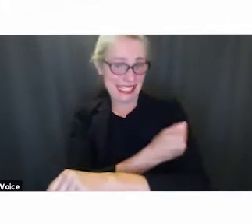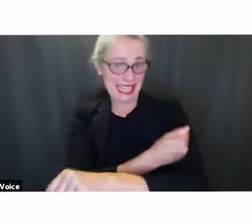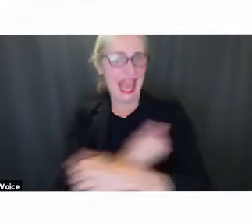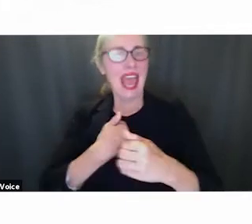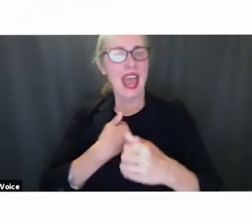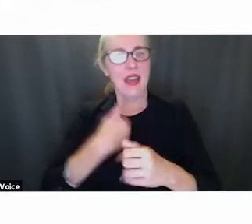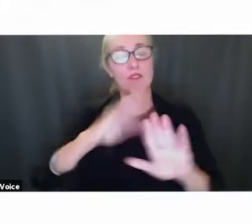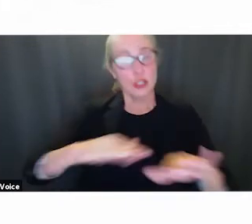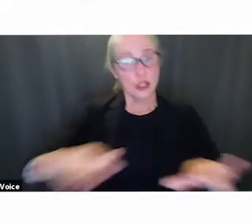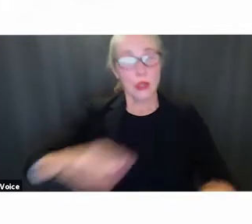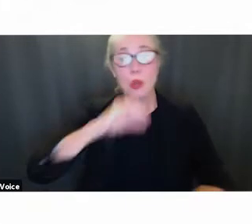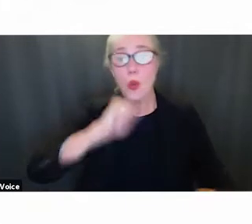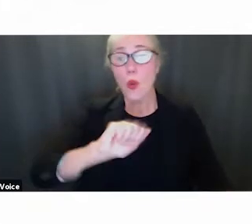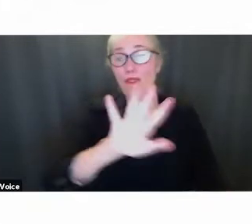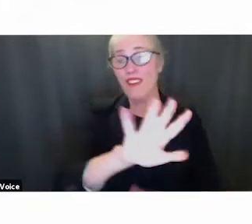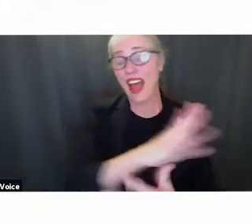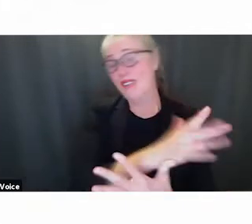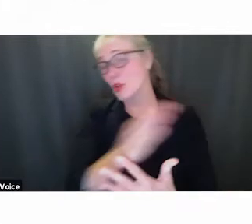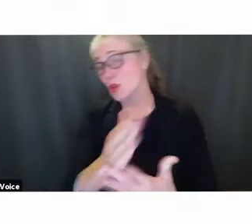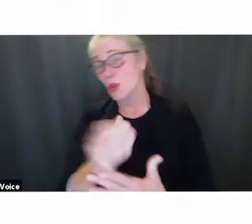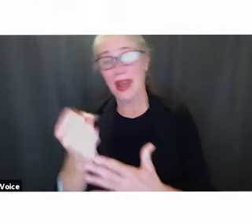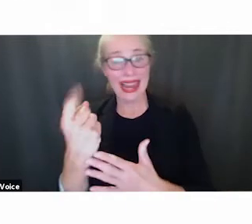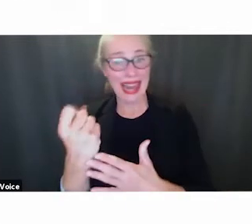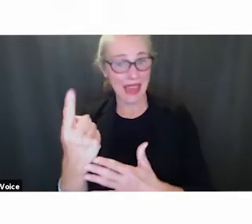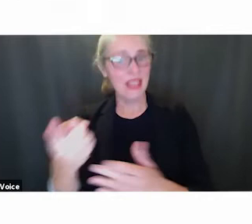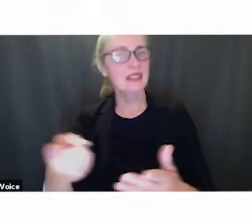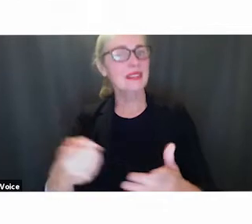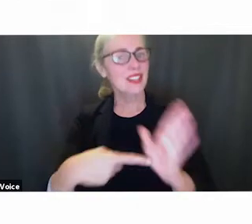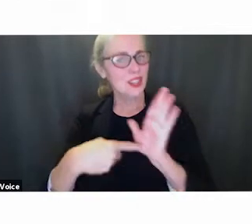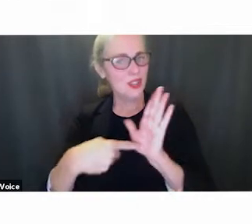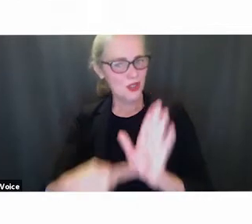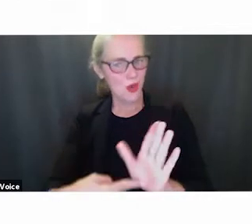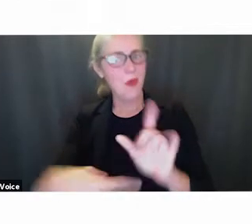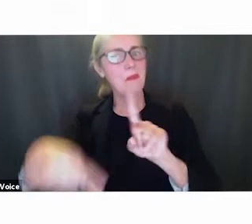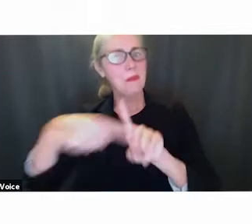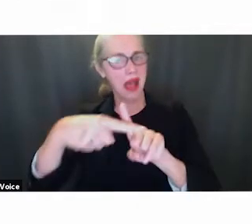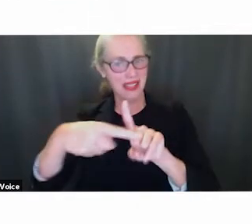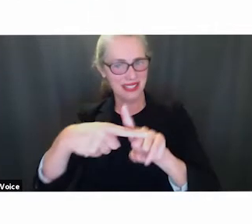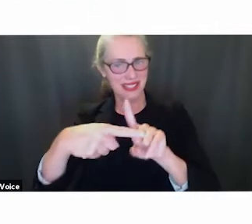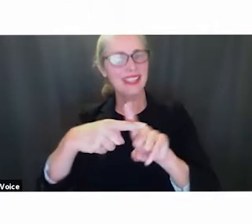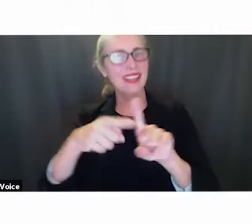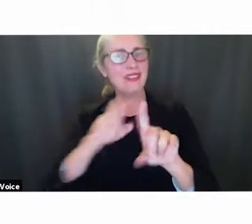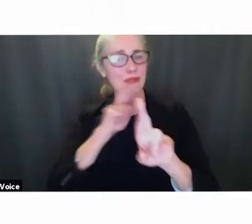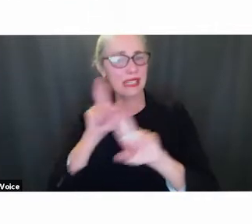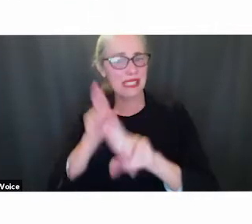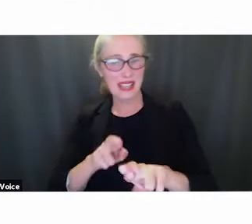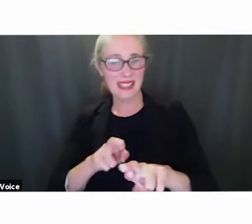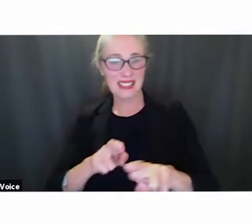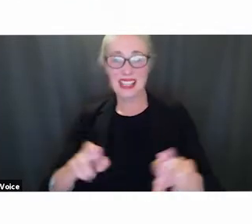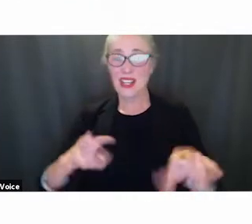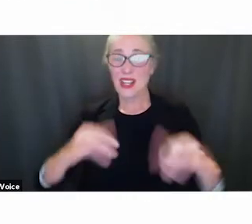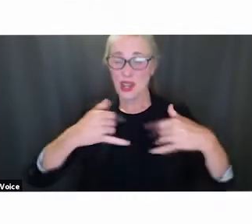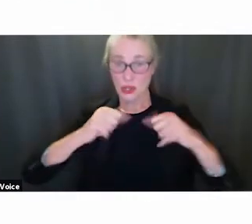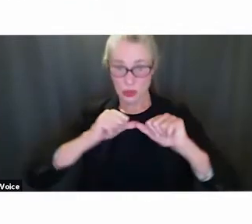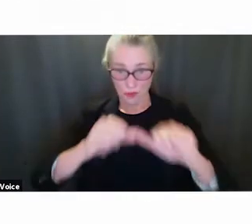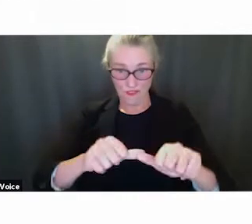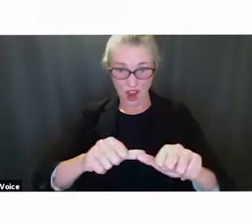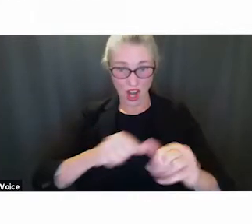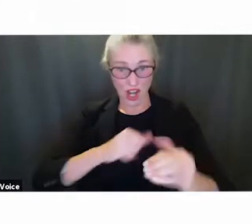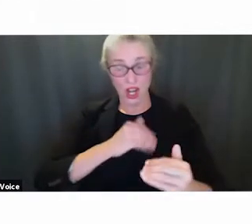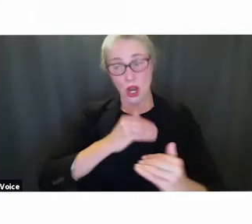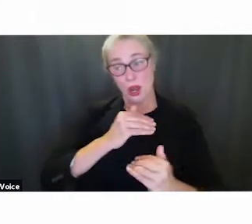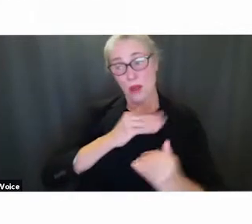11 years. There's been no action moving forward on that vaccine, simply